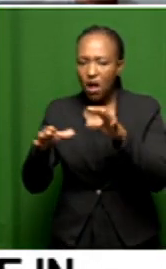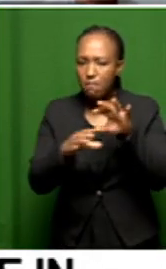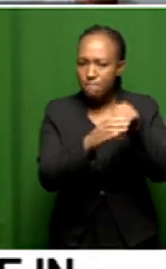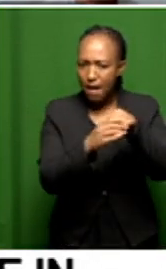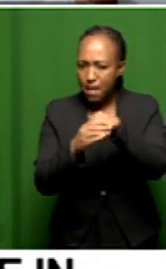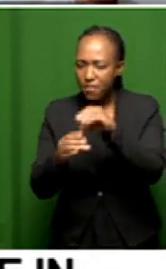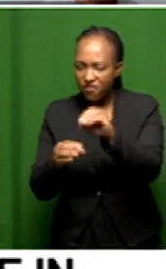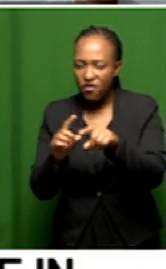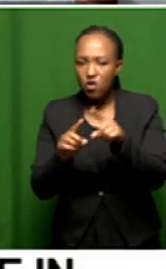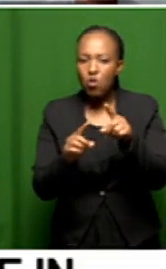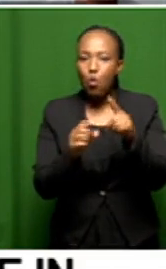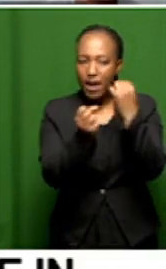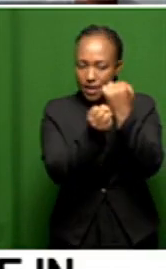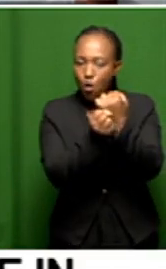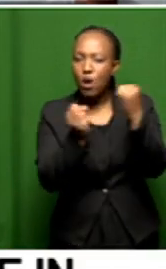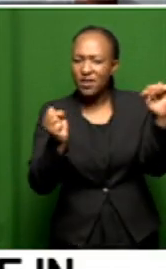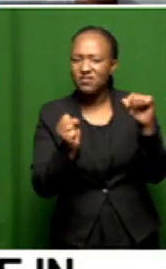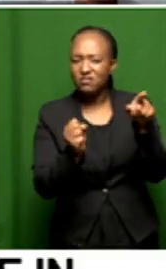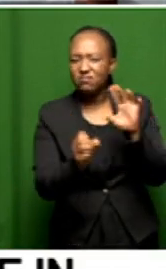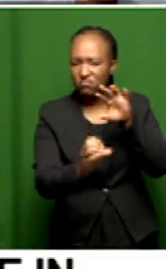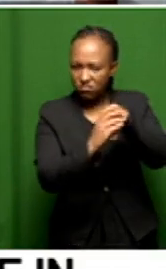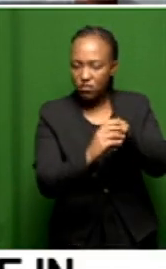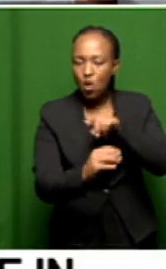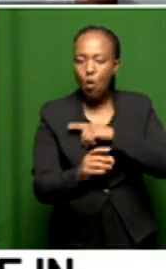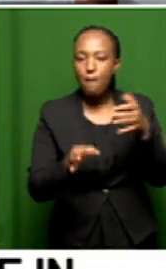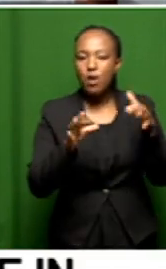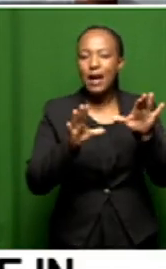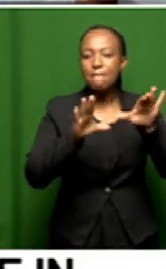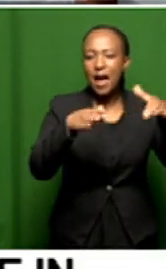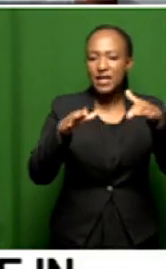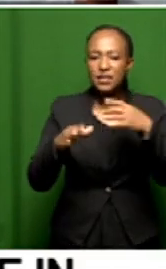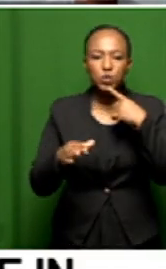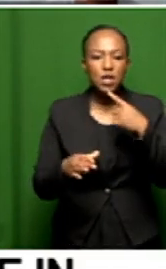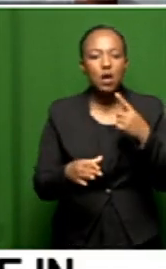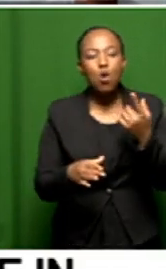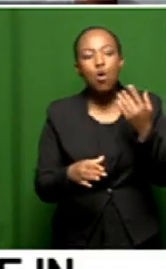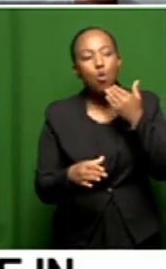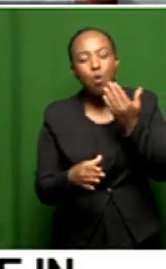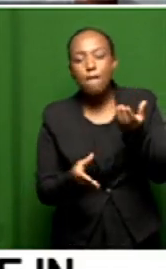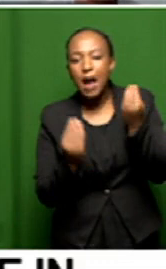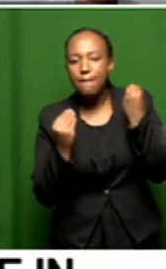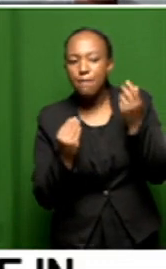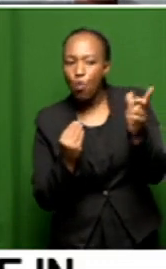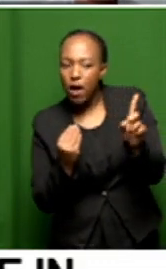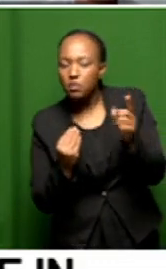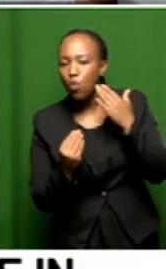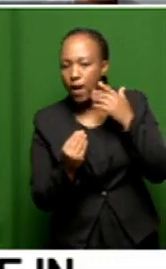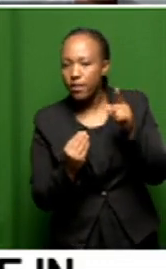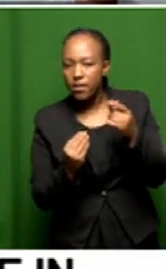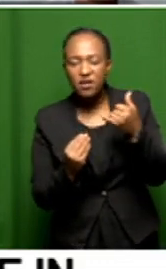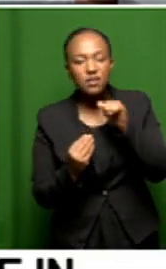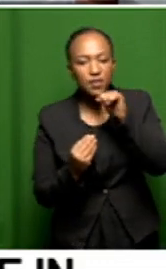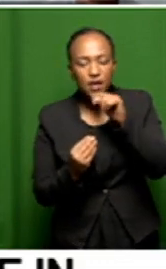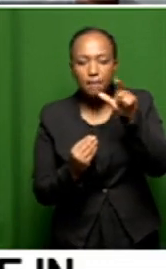are engaged in a democratic exercise, because basically politics becomes that who gets what, when, and how. So even if a person